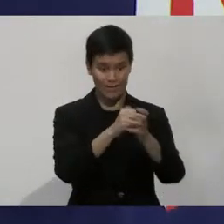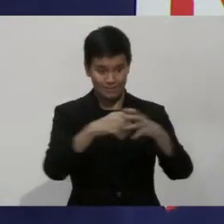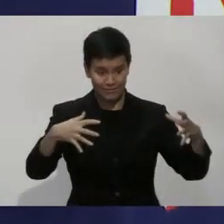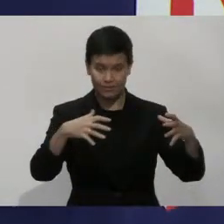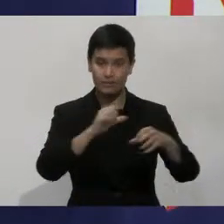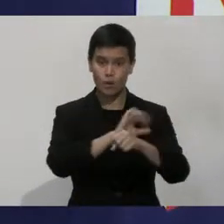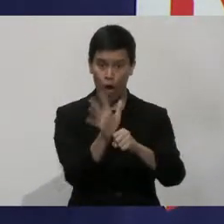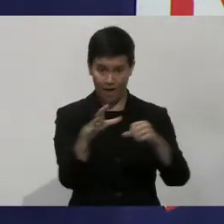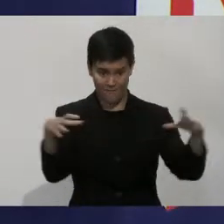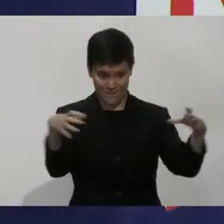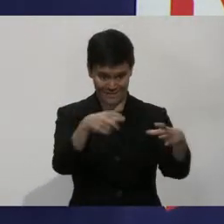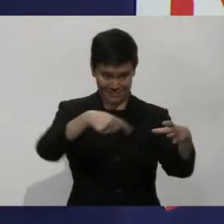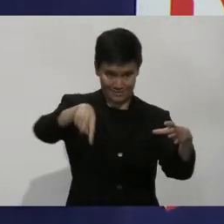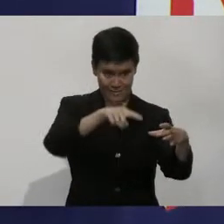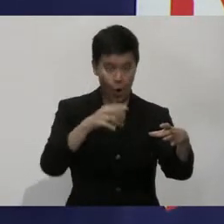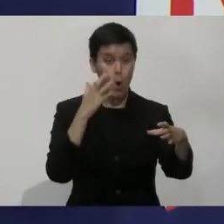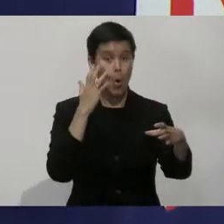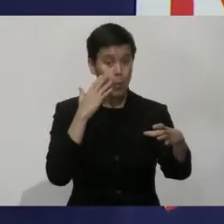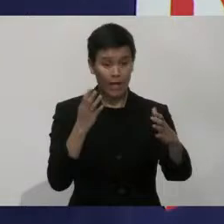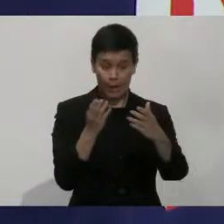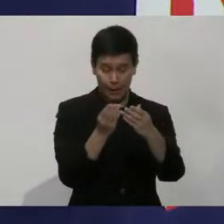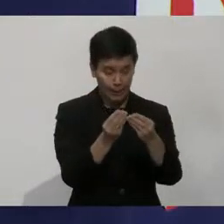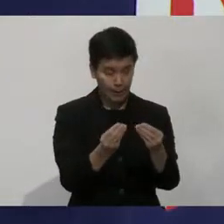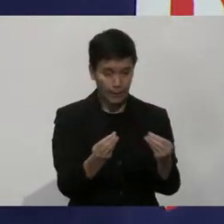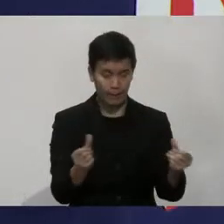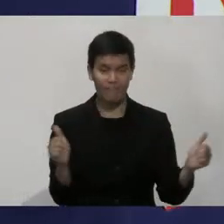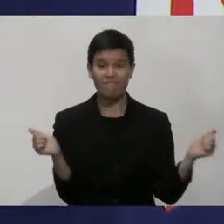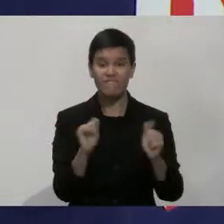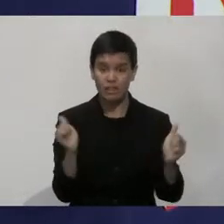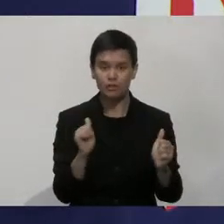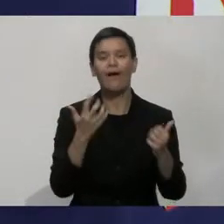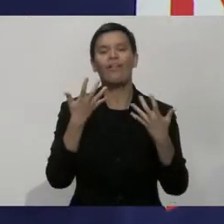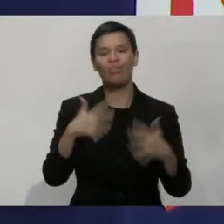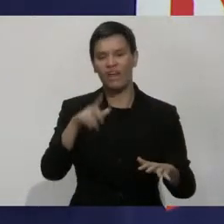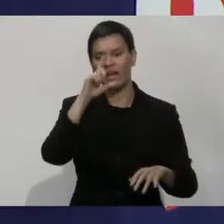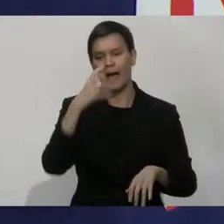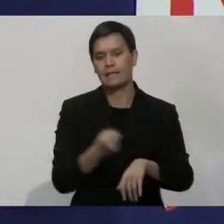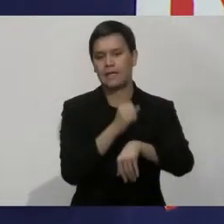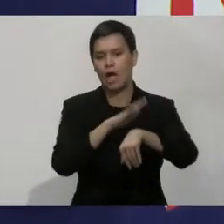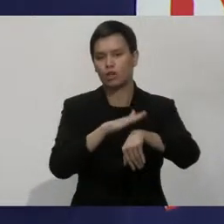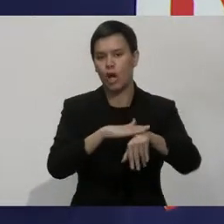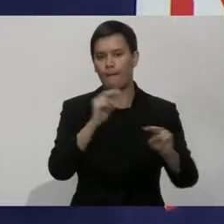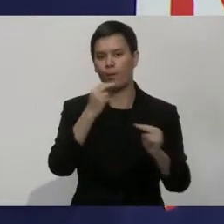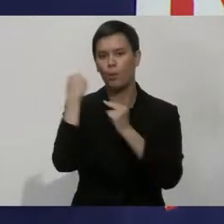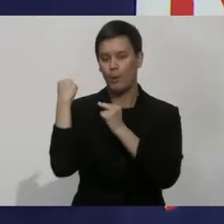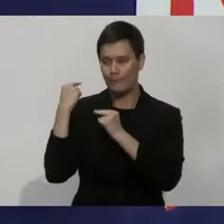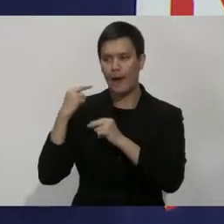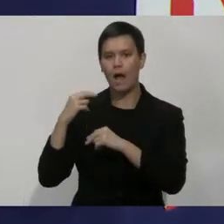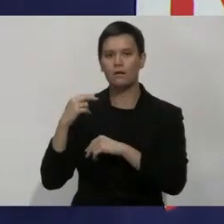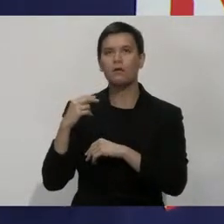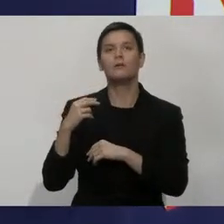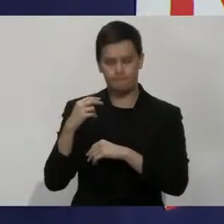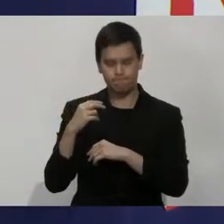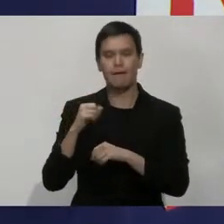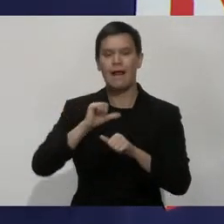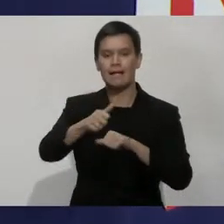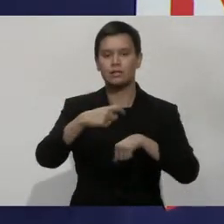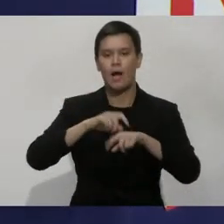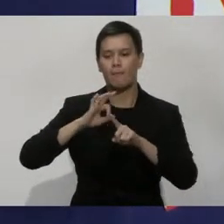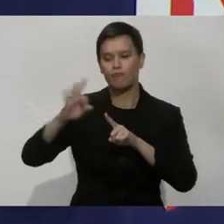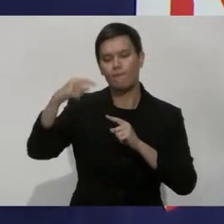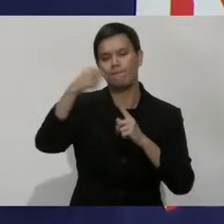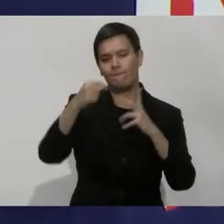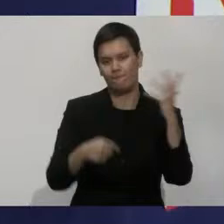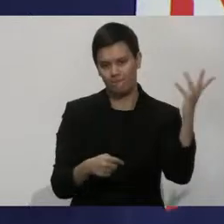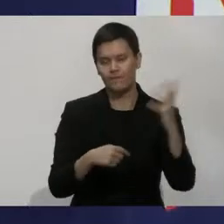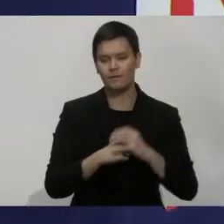current cluster to look back and continue to see whether there are further improvements that we could have made at the time. I think the public's expectation, though, is that the Minister